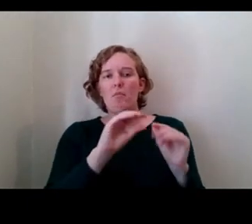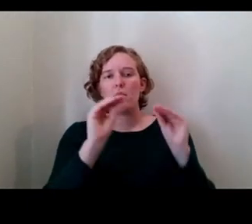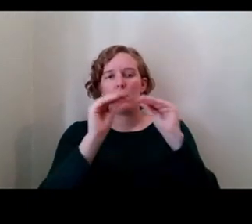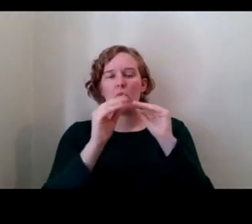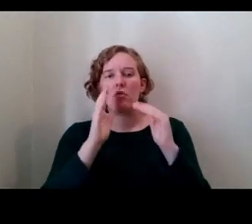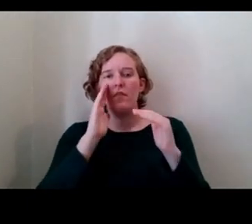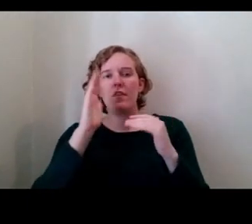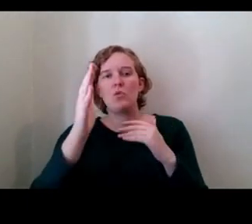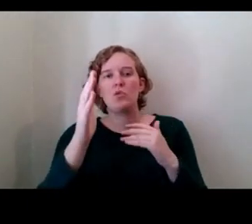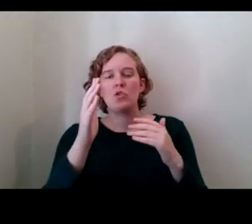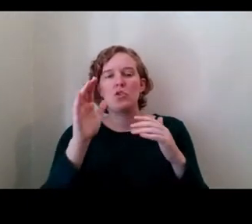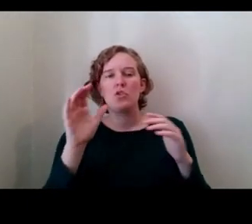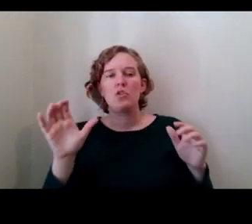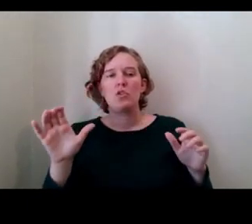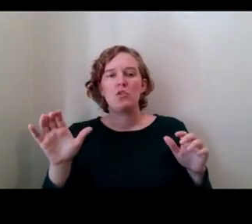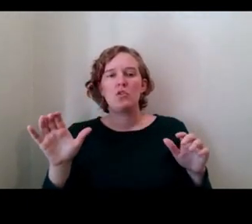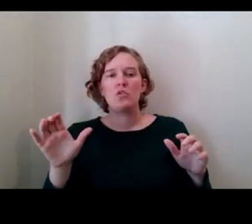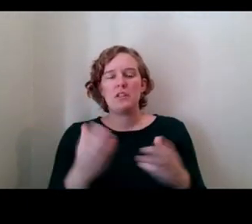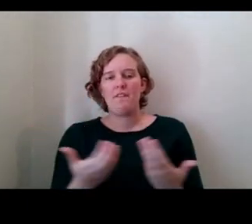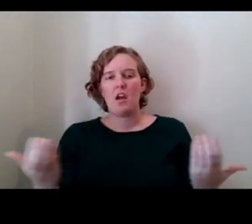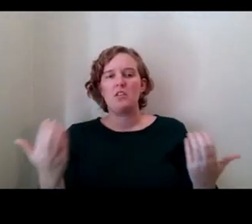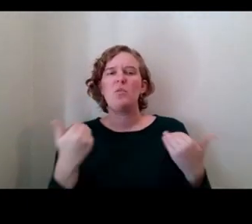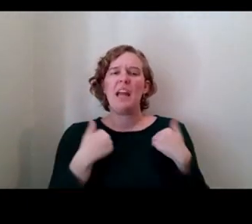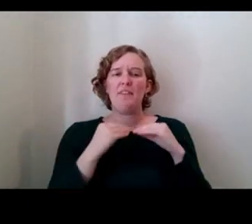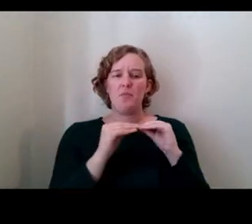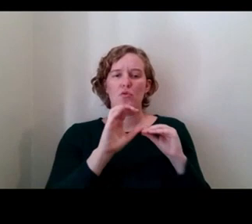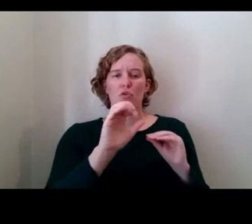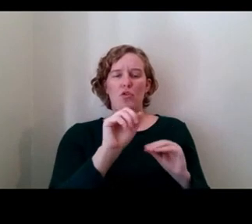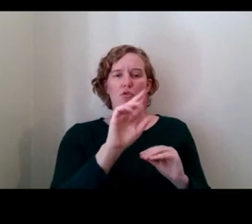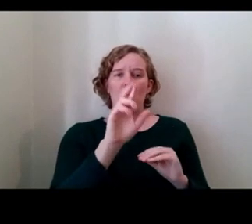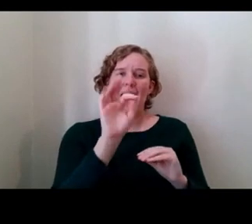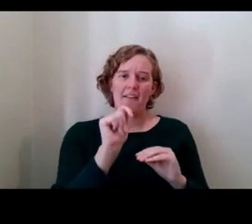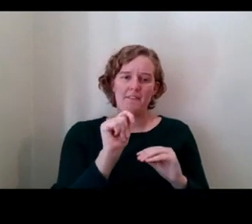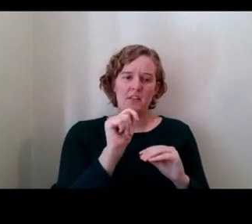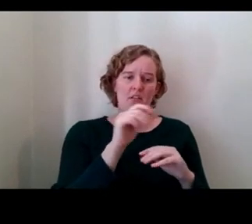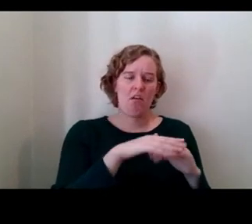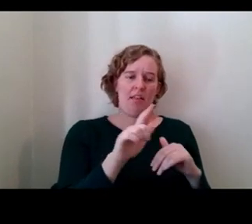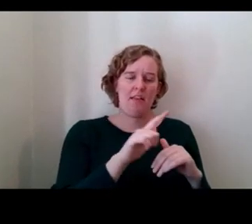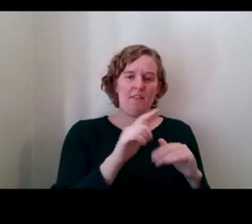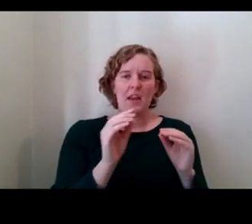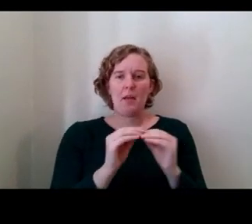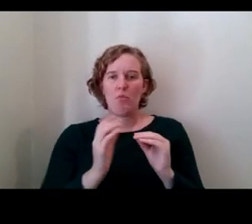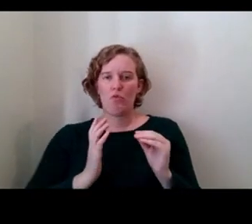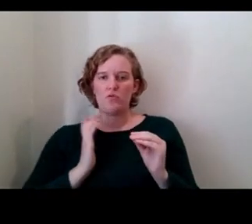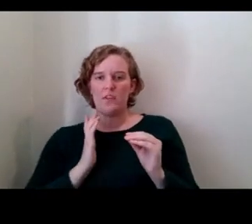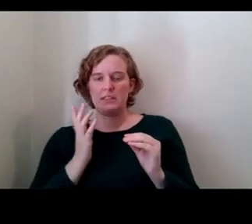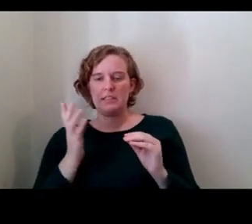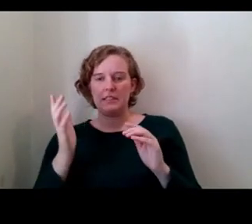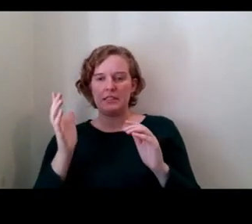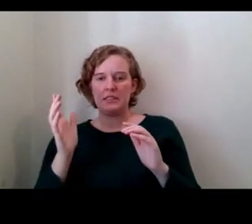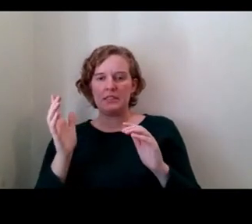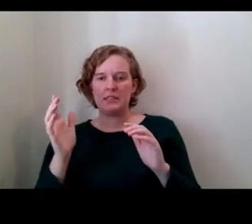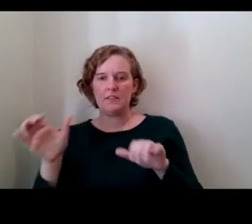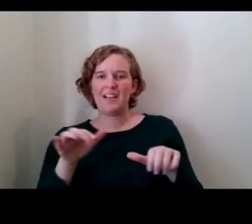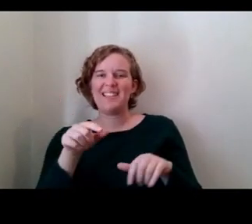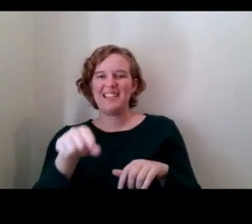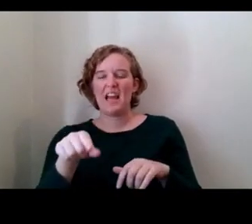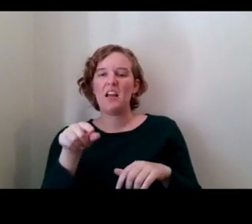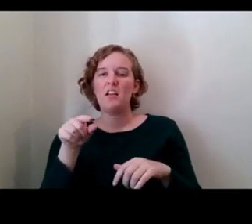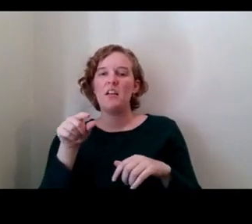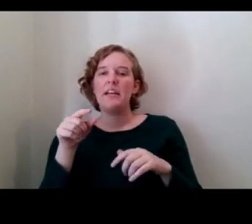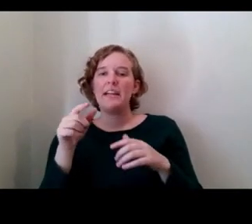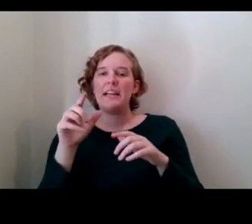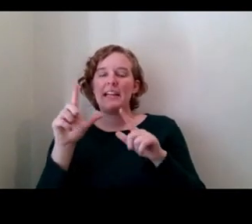sort of more craft-like devices on the left, and on the right we've got some more sophisticated devices. This has been laser cut, the enclosure for the